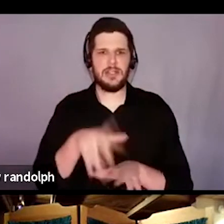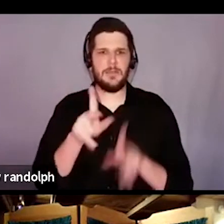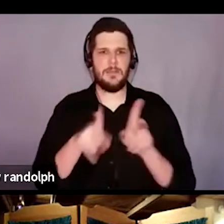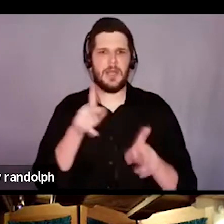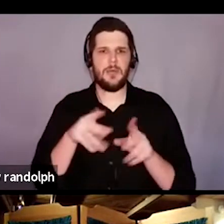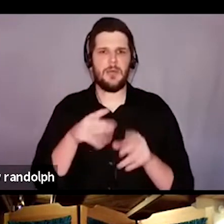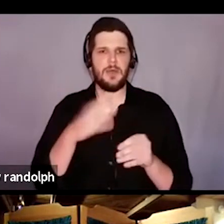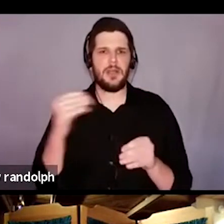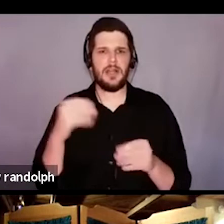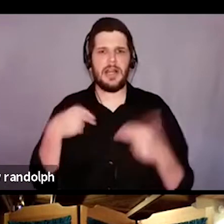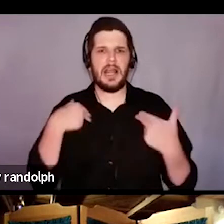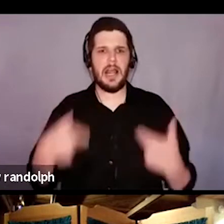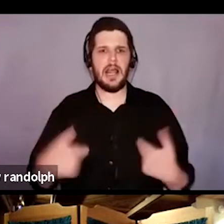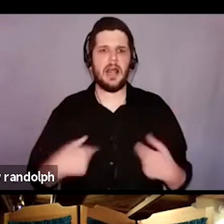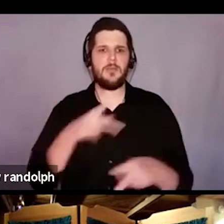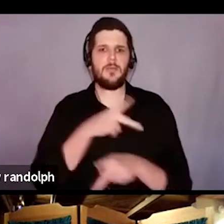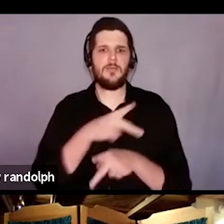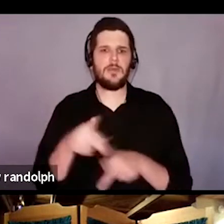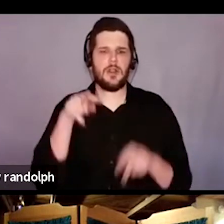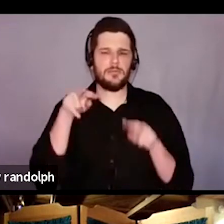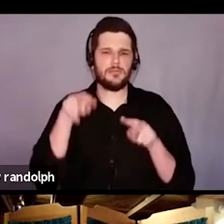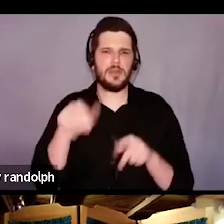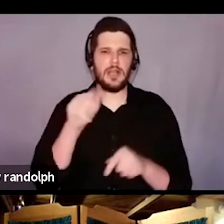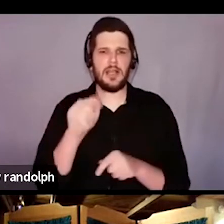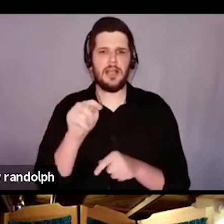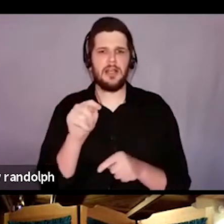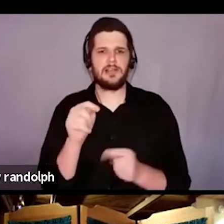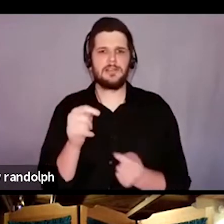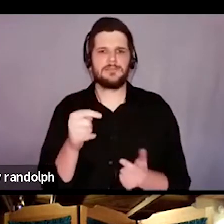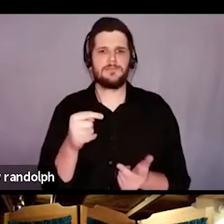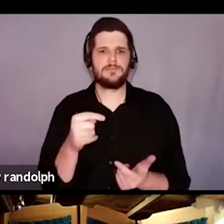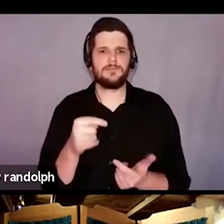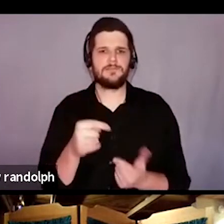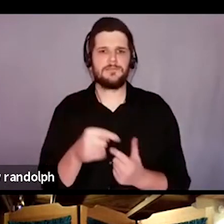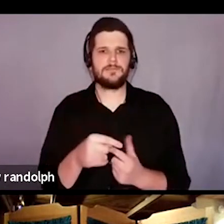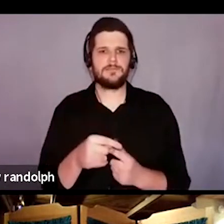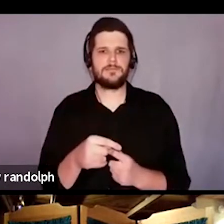and health professionals look at